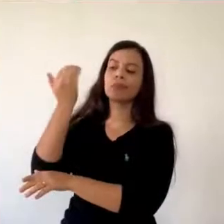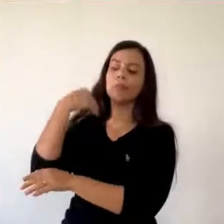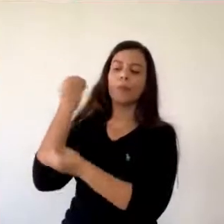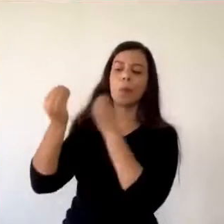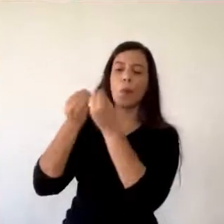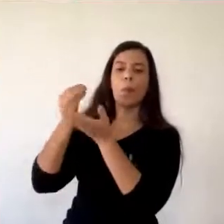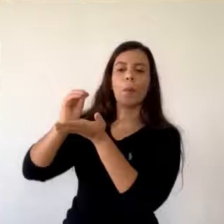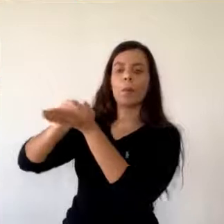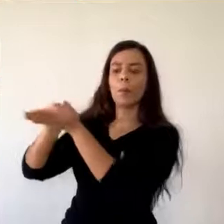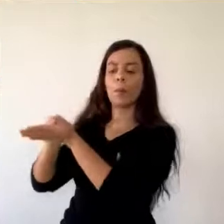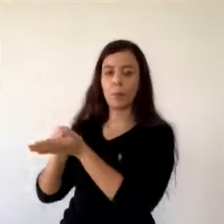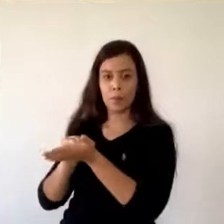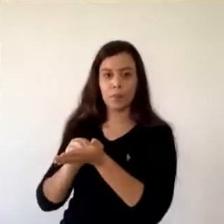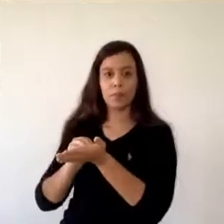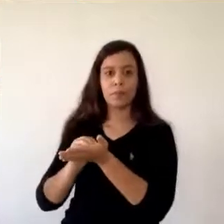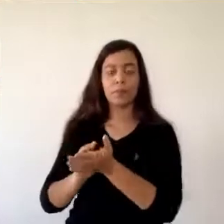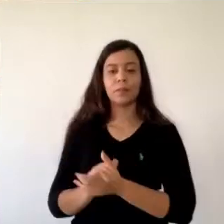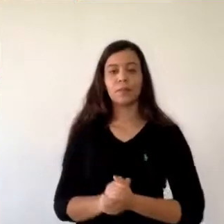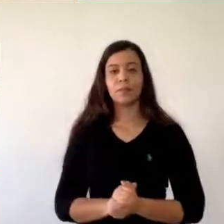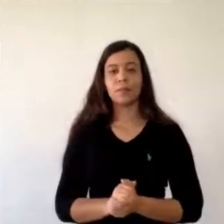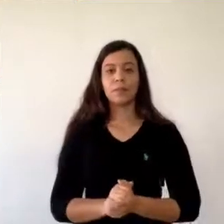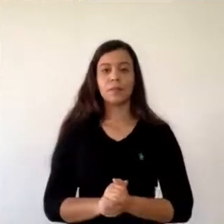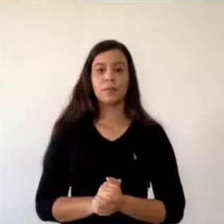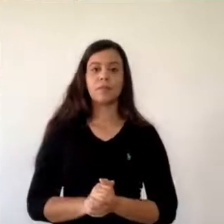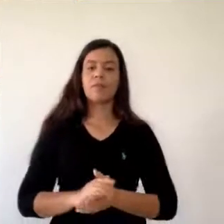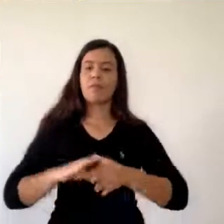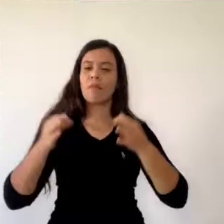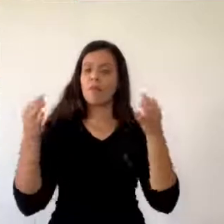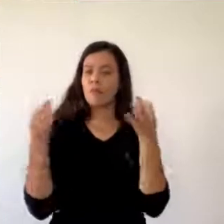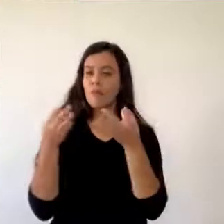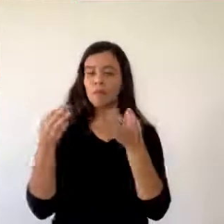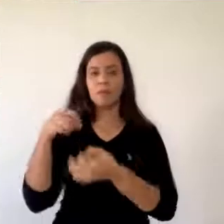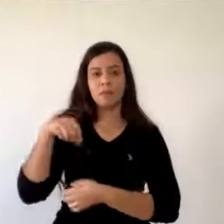understand what's behind it.